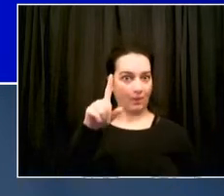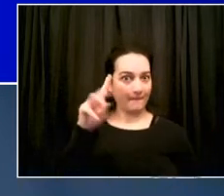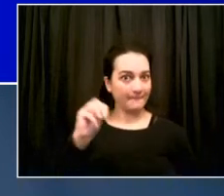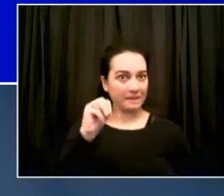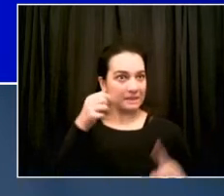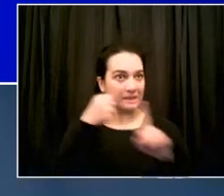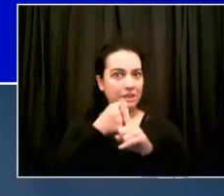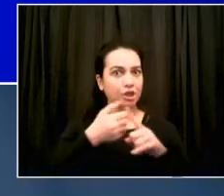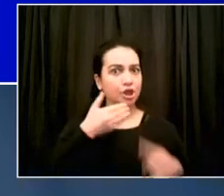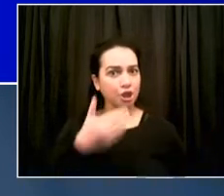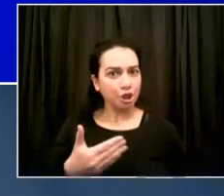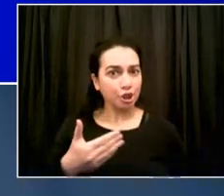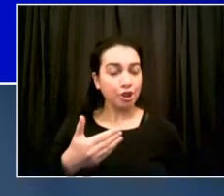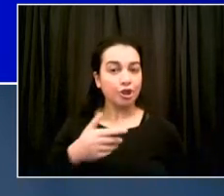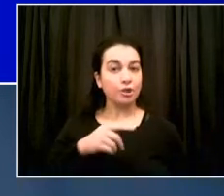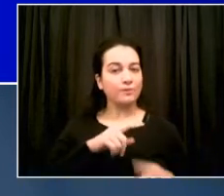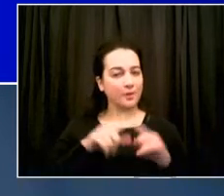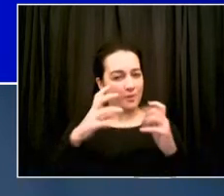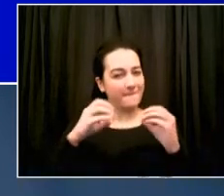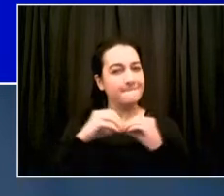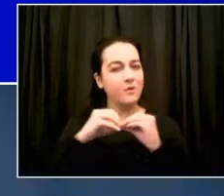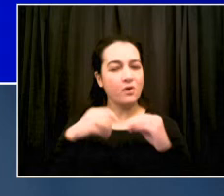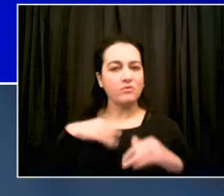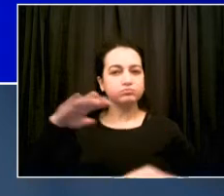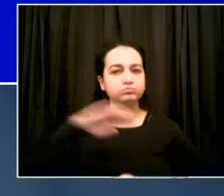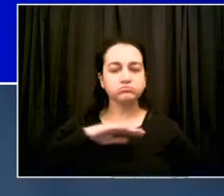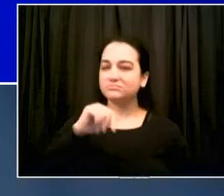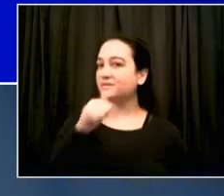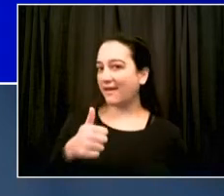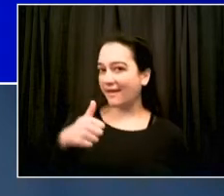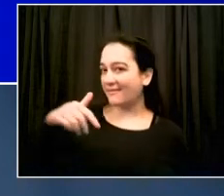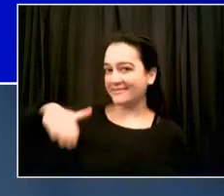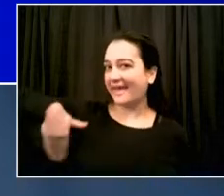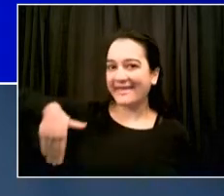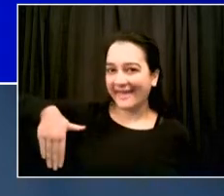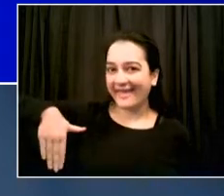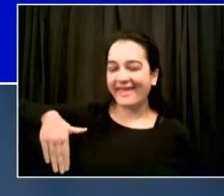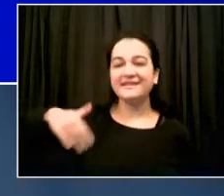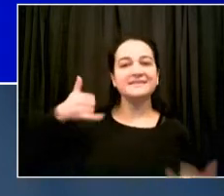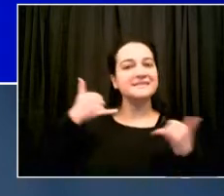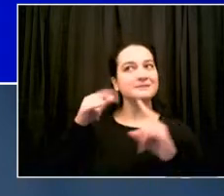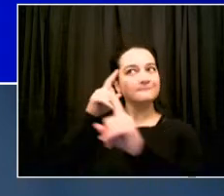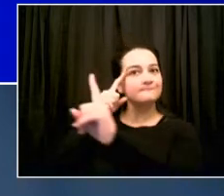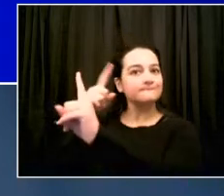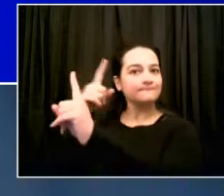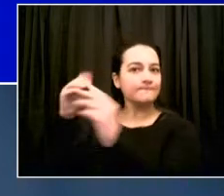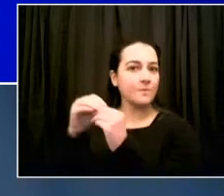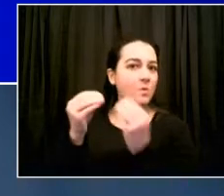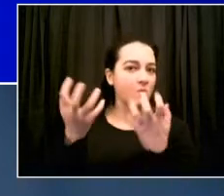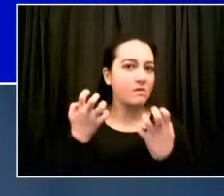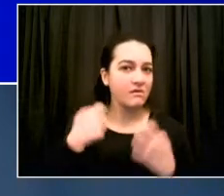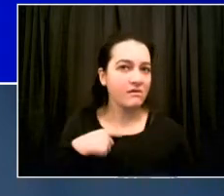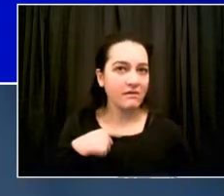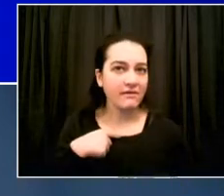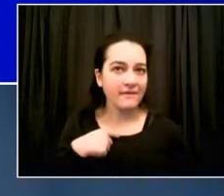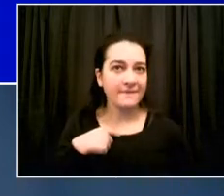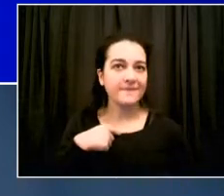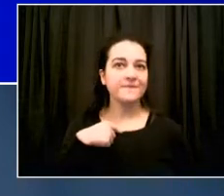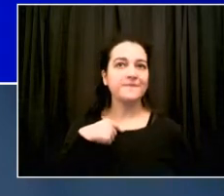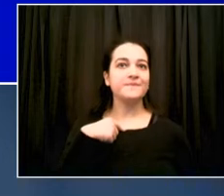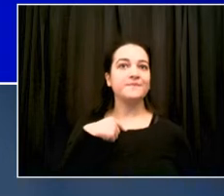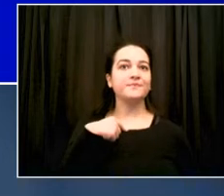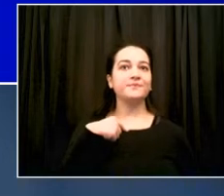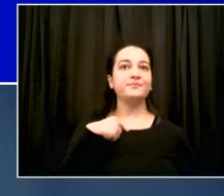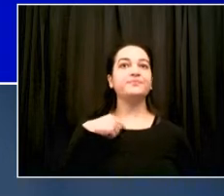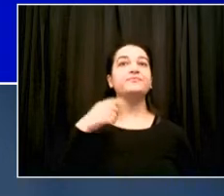for lack of supply. So I'll keep saying it. We need to see the pharmaceutical companies step up in a way they're not right now. There's only two companies